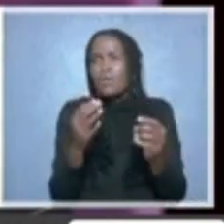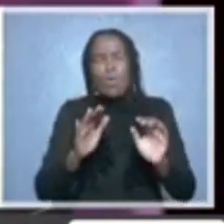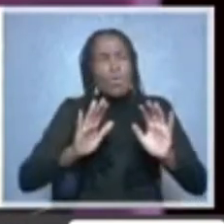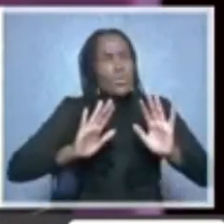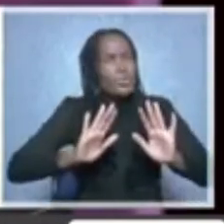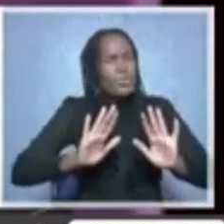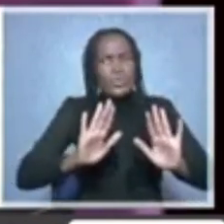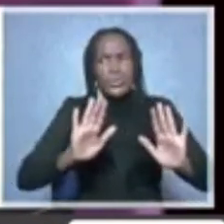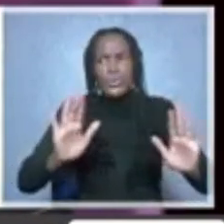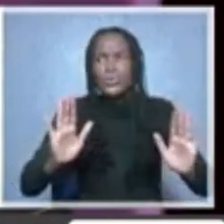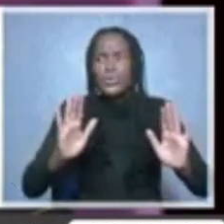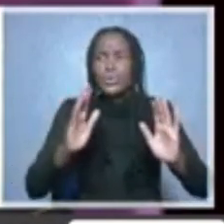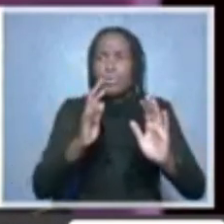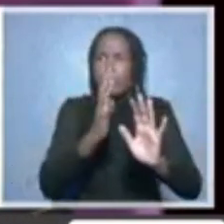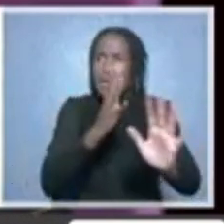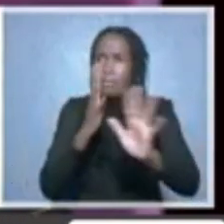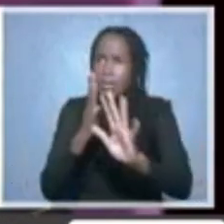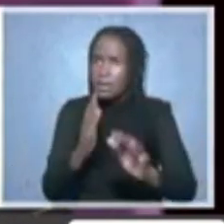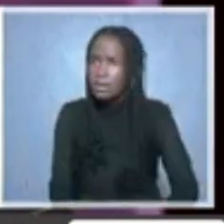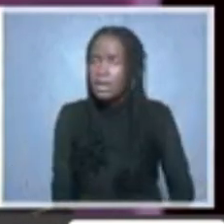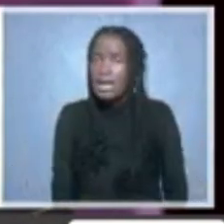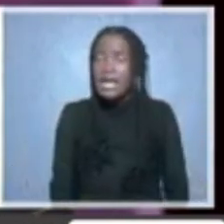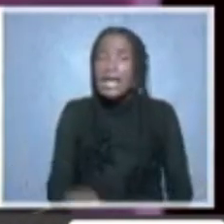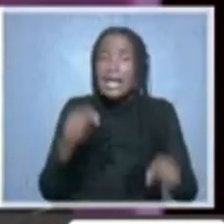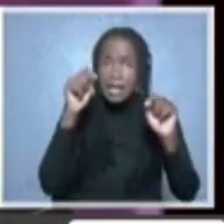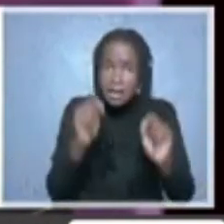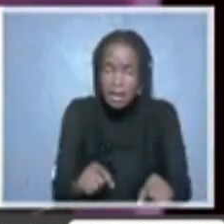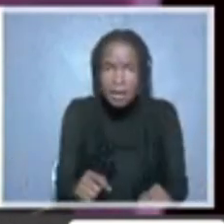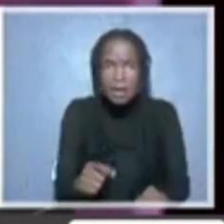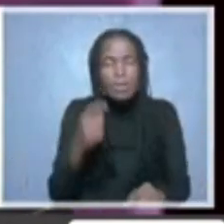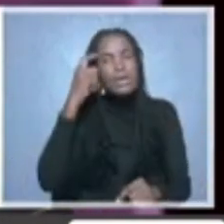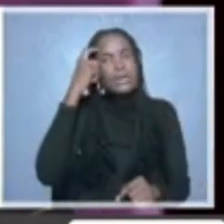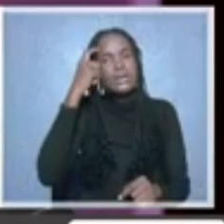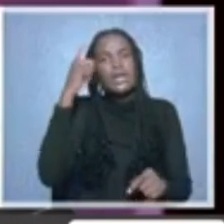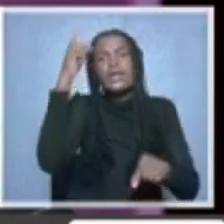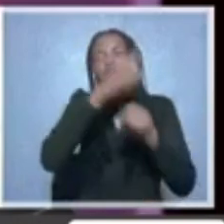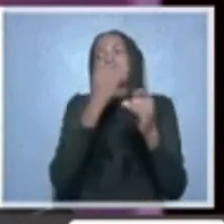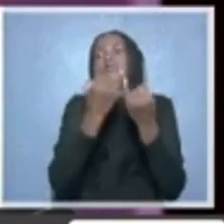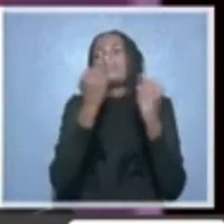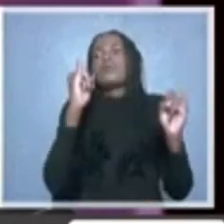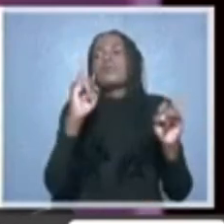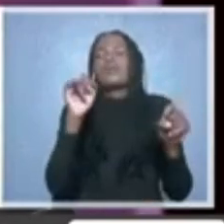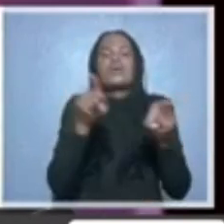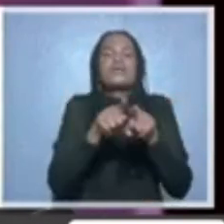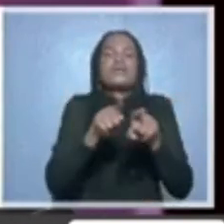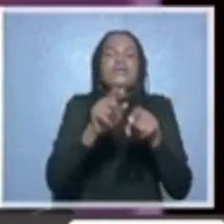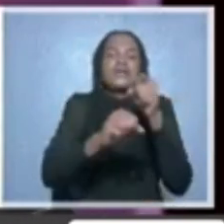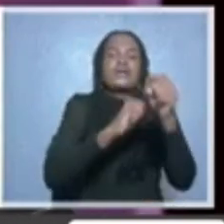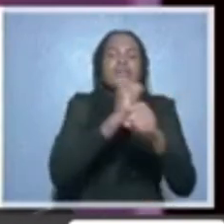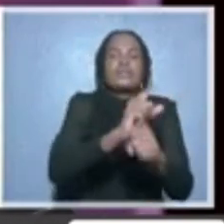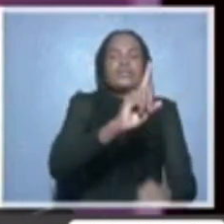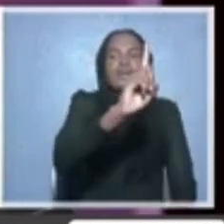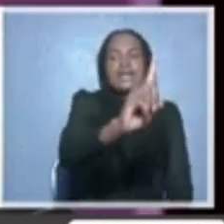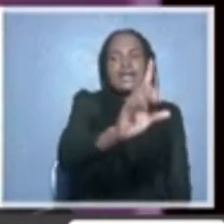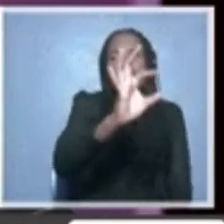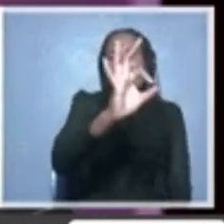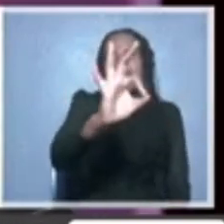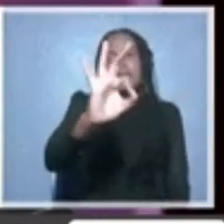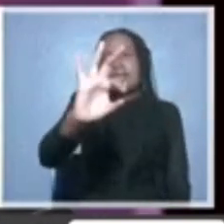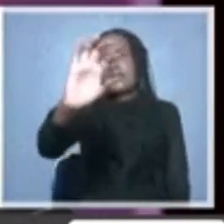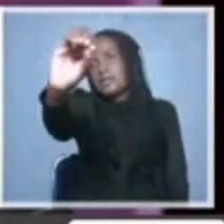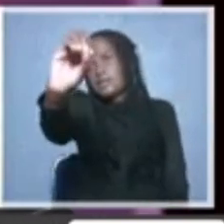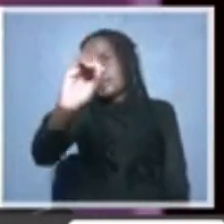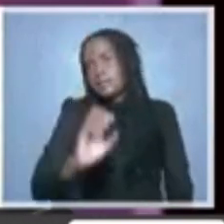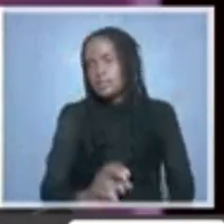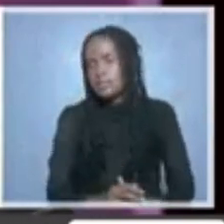when independence was declared. That's the element of excitement, jubilation that I got. We